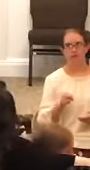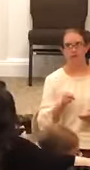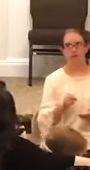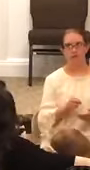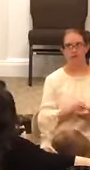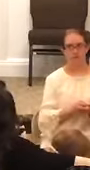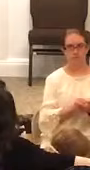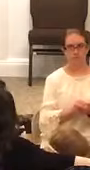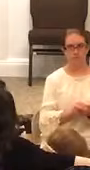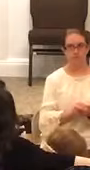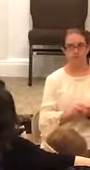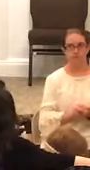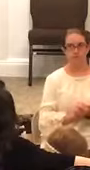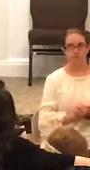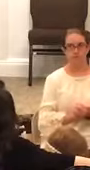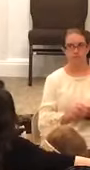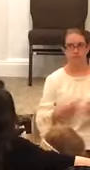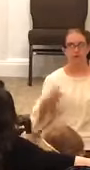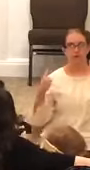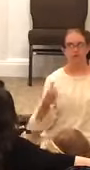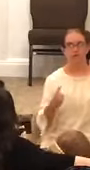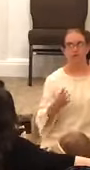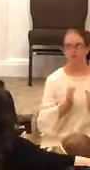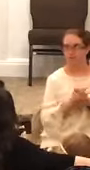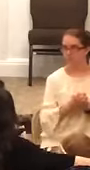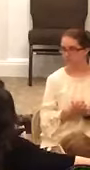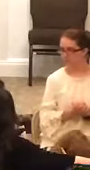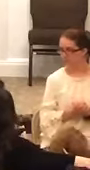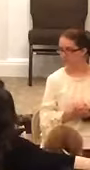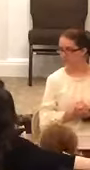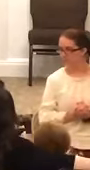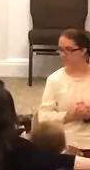marks of sin. Did you, oh Lord,